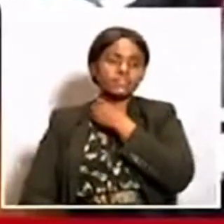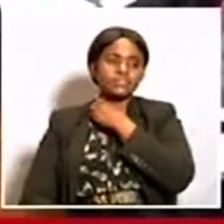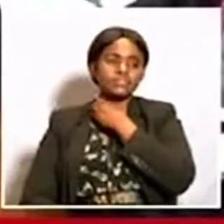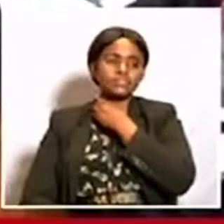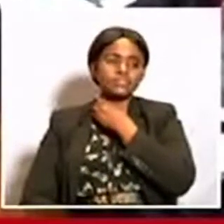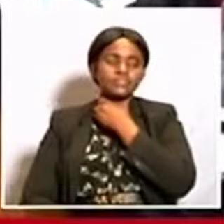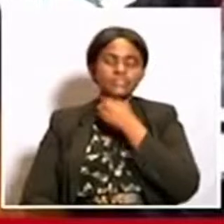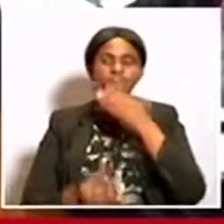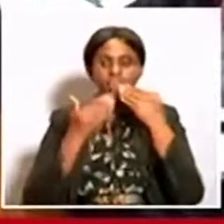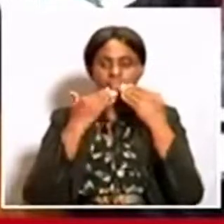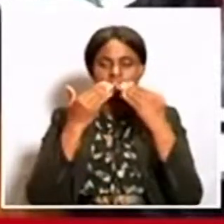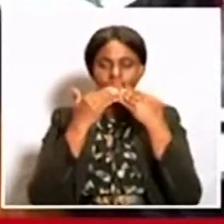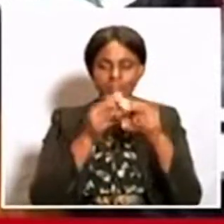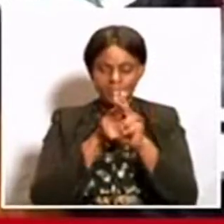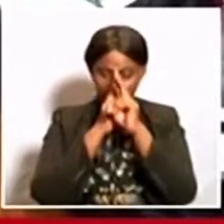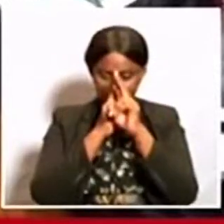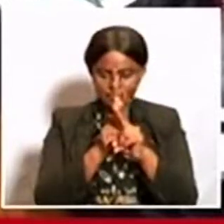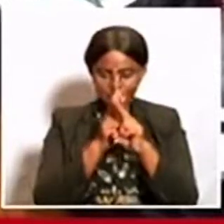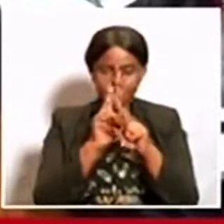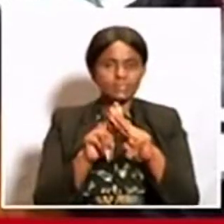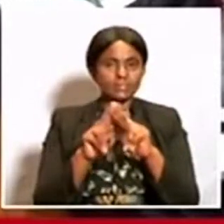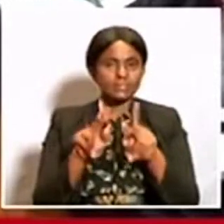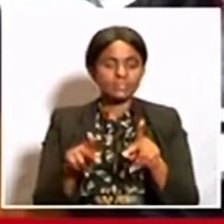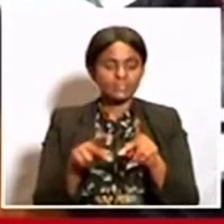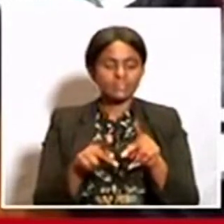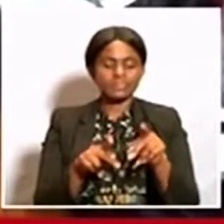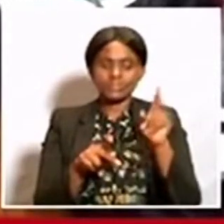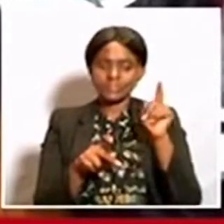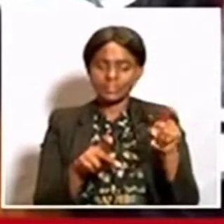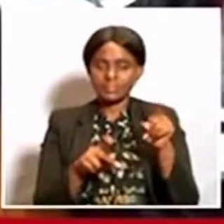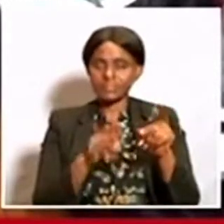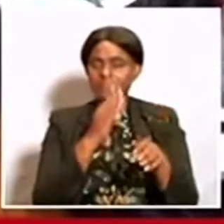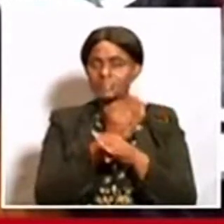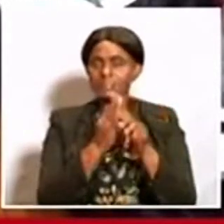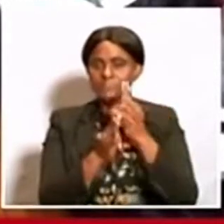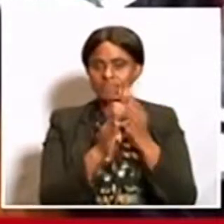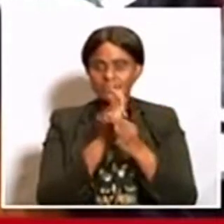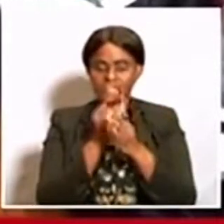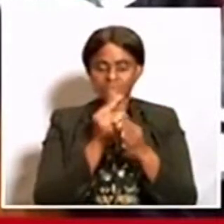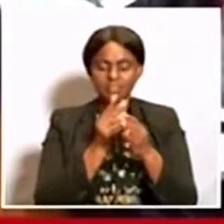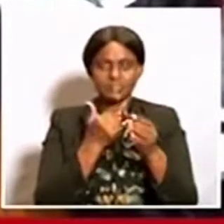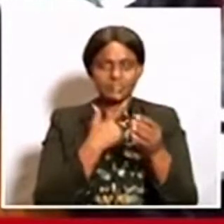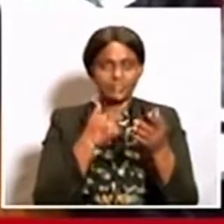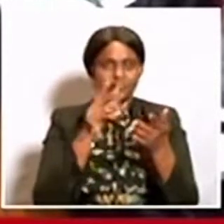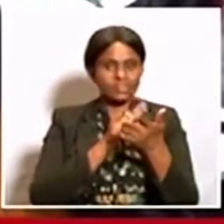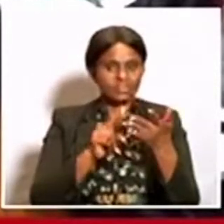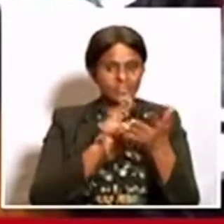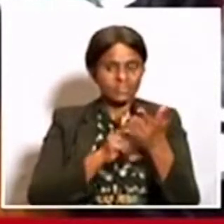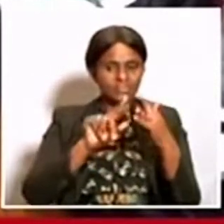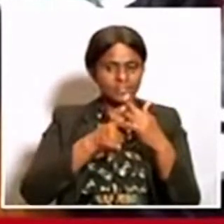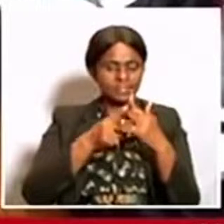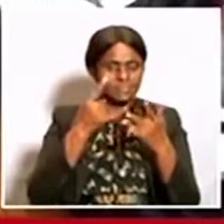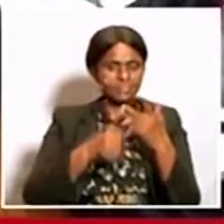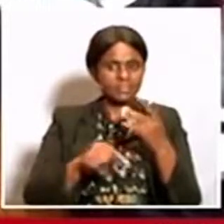Thank you, Honorable Chairperson. This contract, as we have read, started